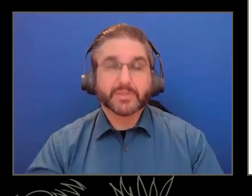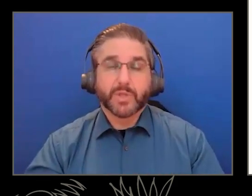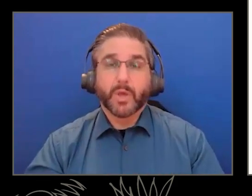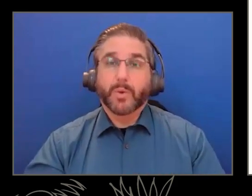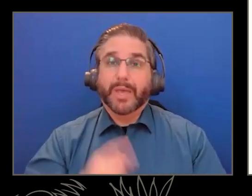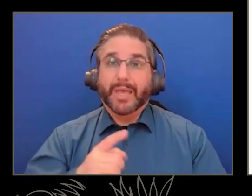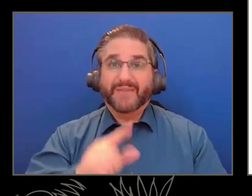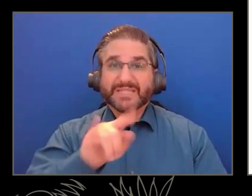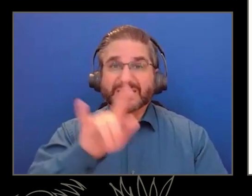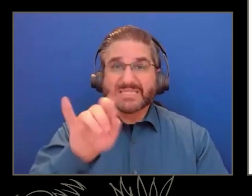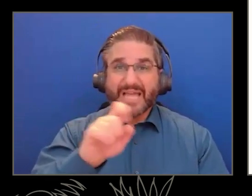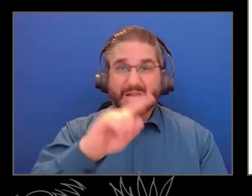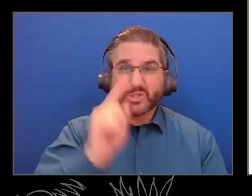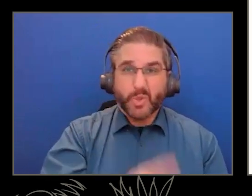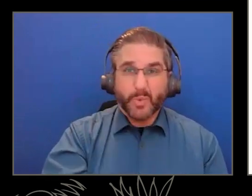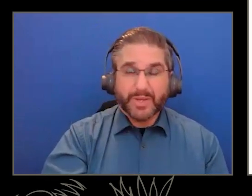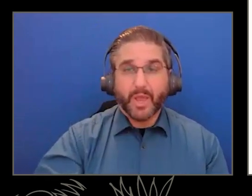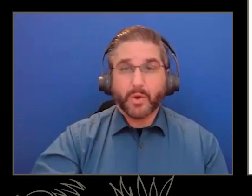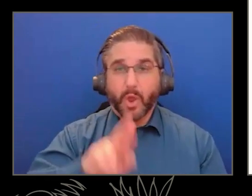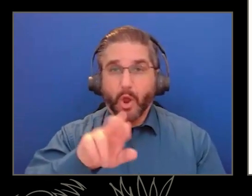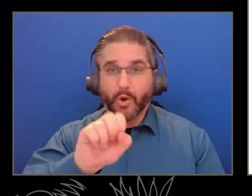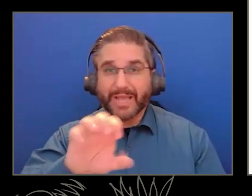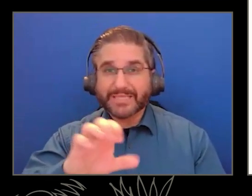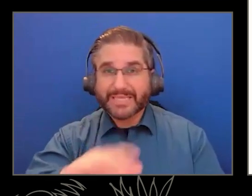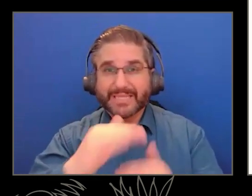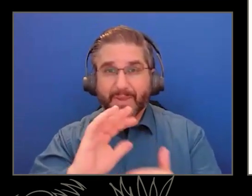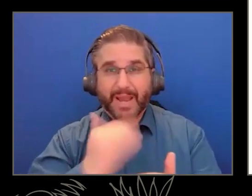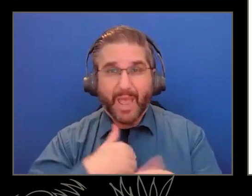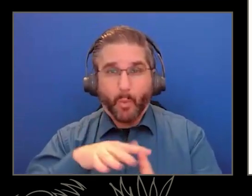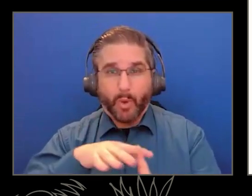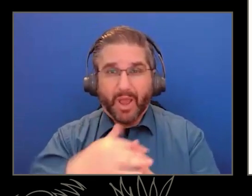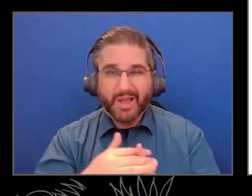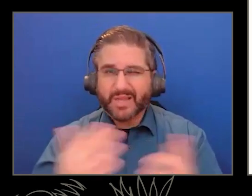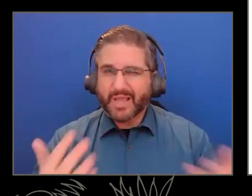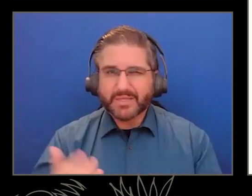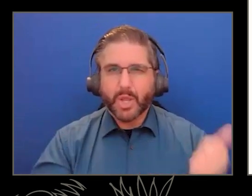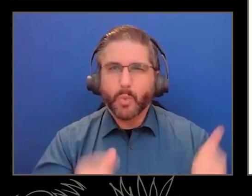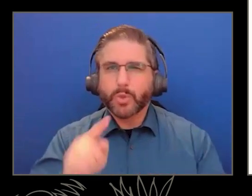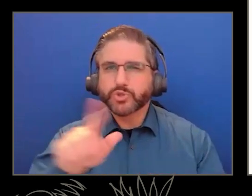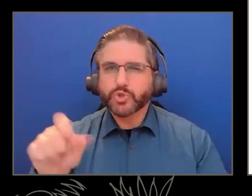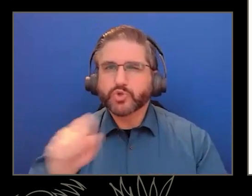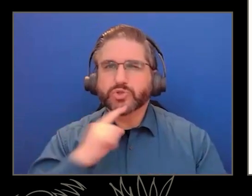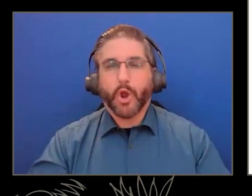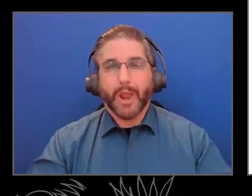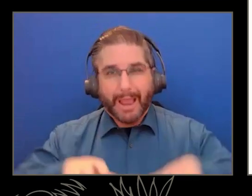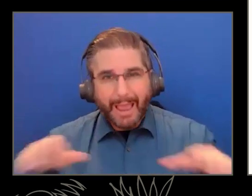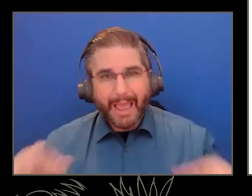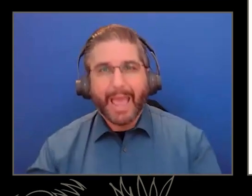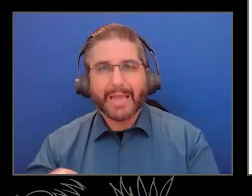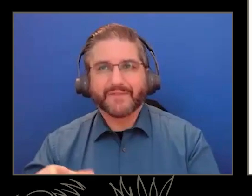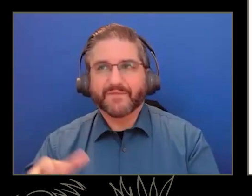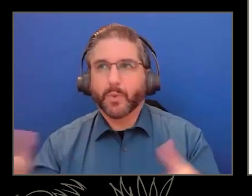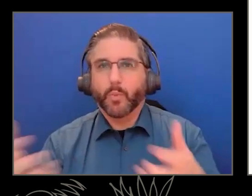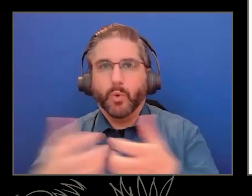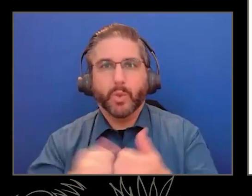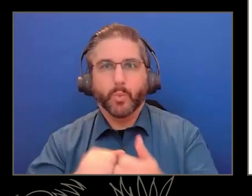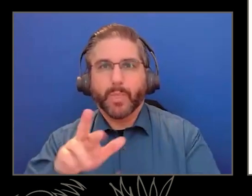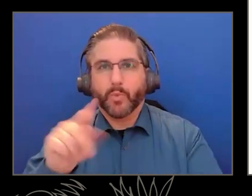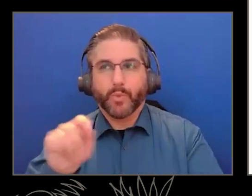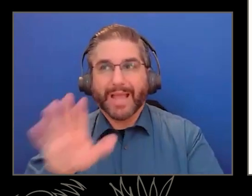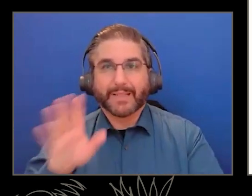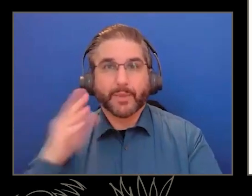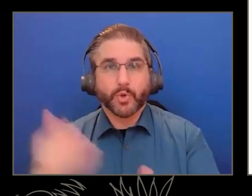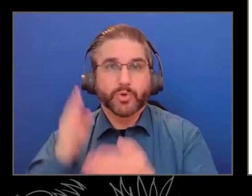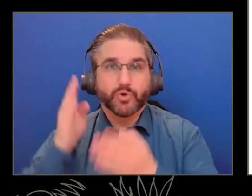and RSC is limiting how we're using context, what tools are actively moving in React's new direction? The first